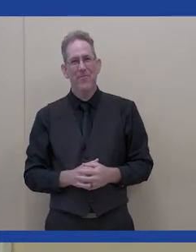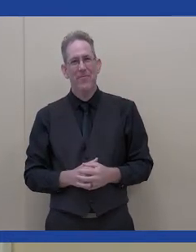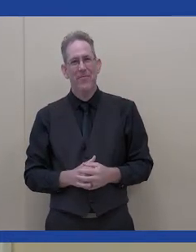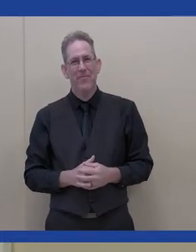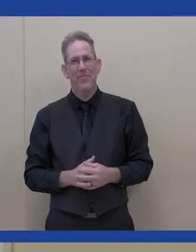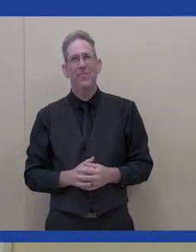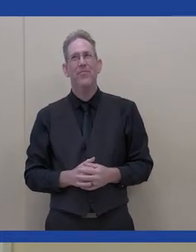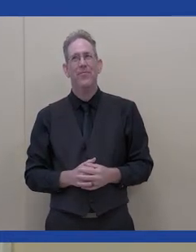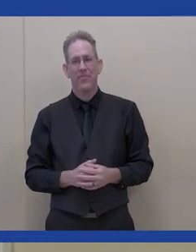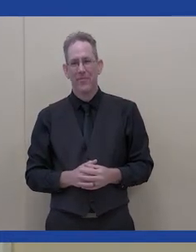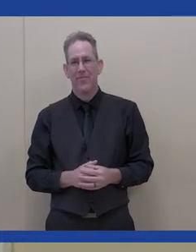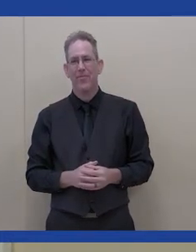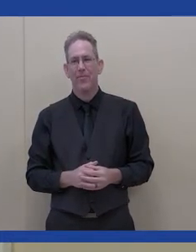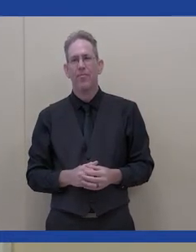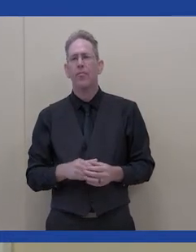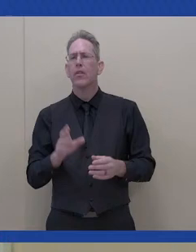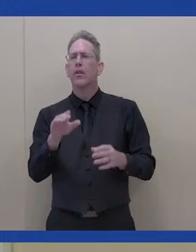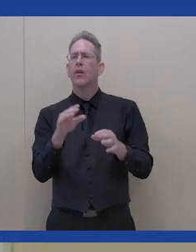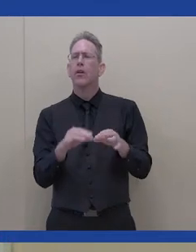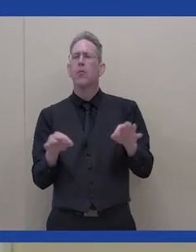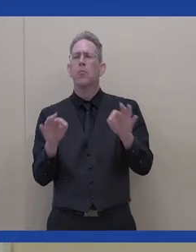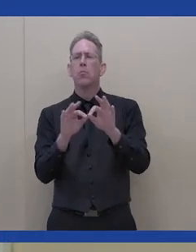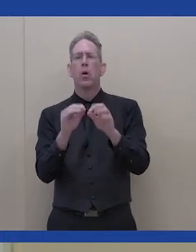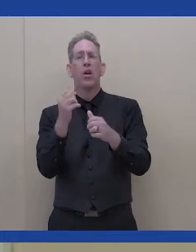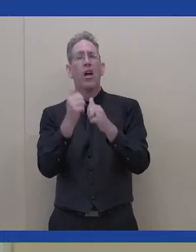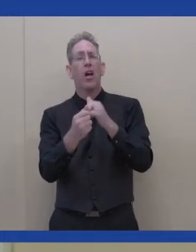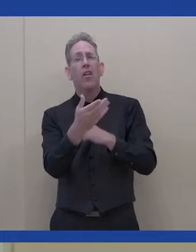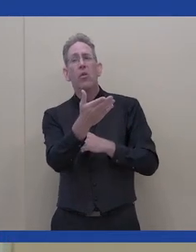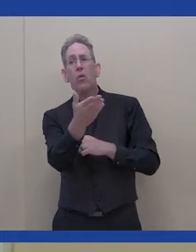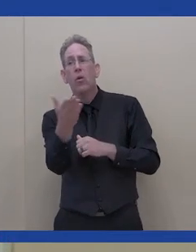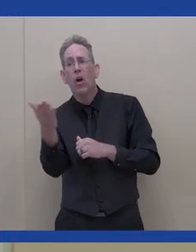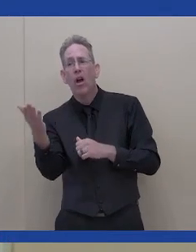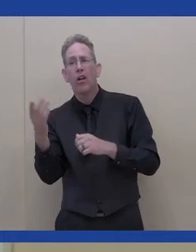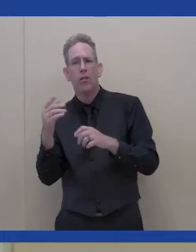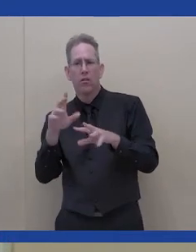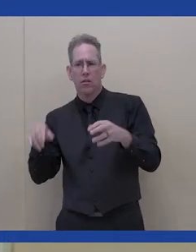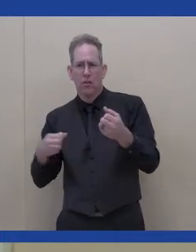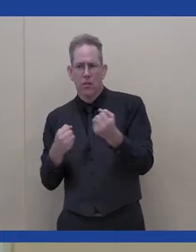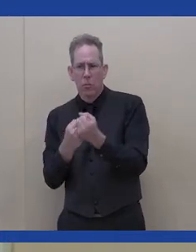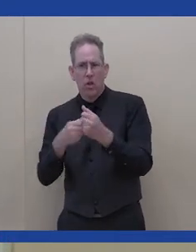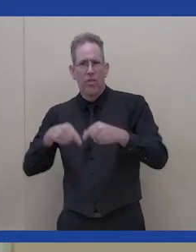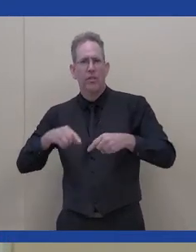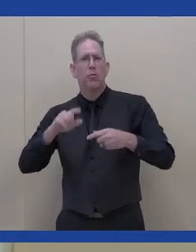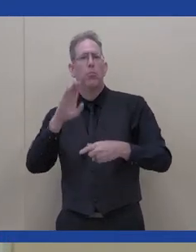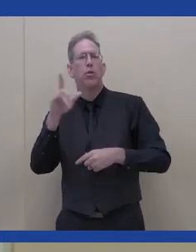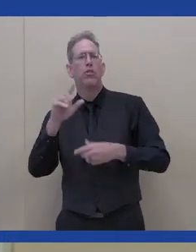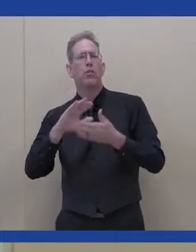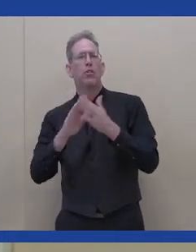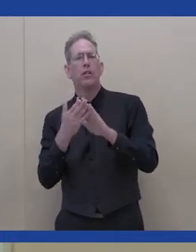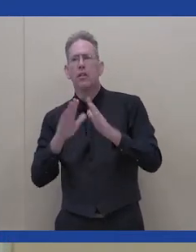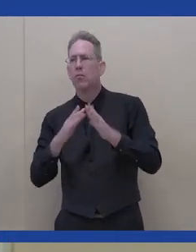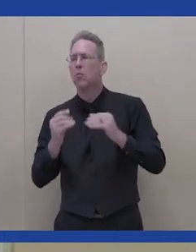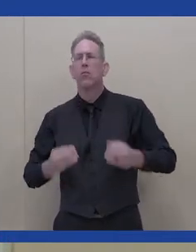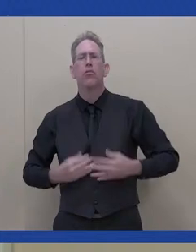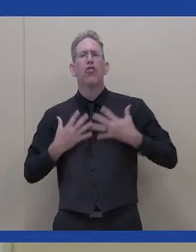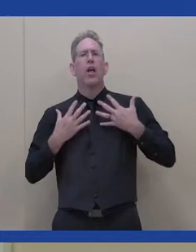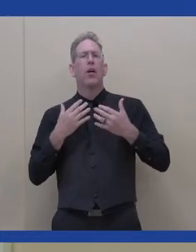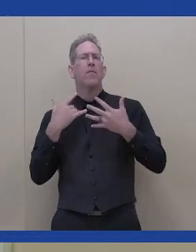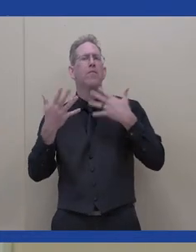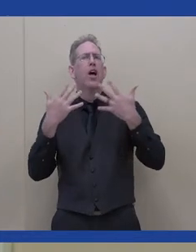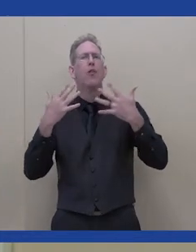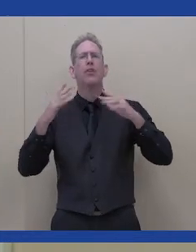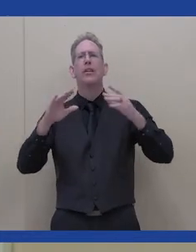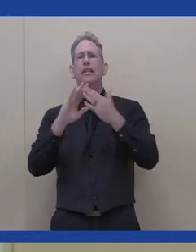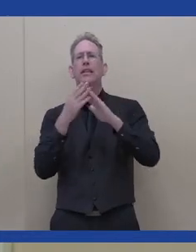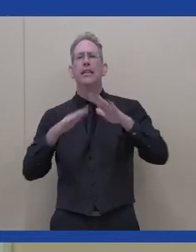And we must all lean in to create a vibrant, livable, and healthy city where everyone feels they belong. As your mayor, I want to